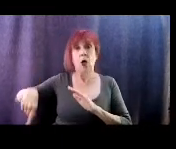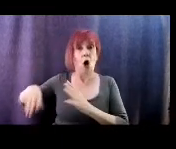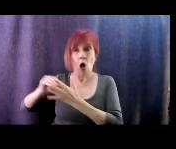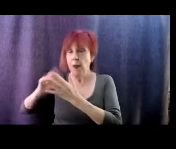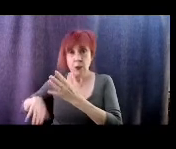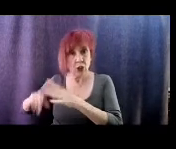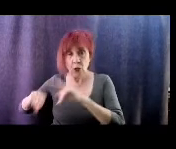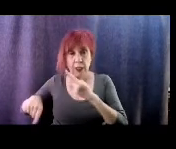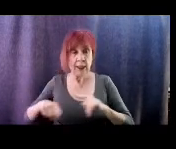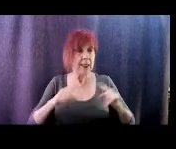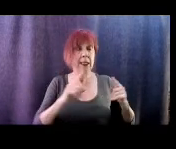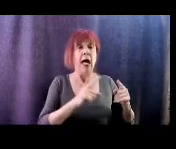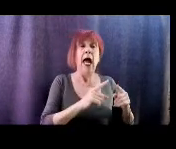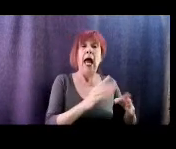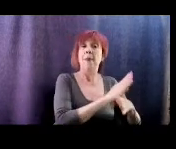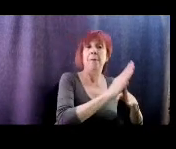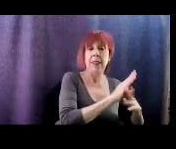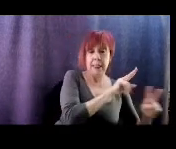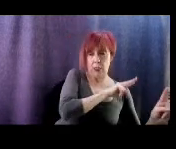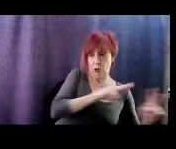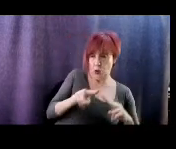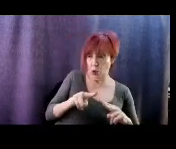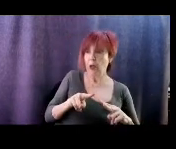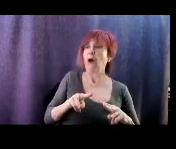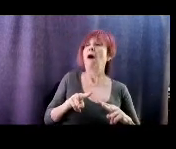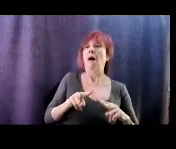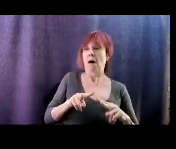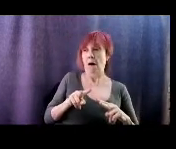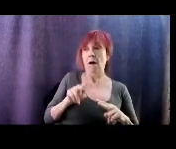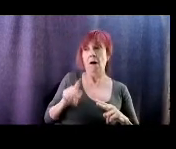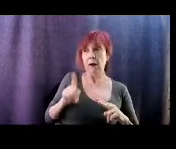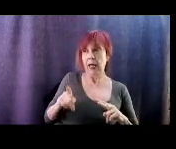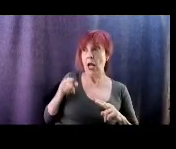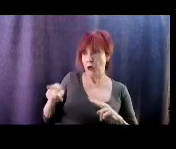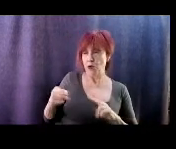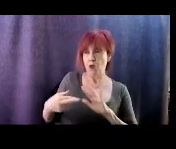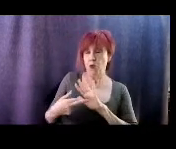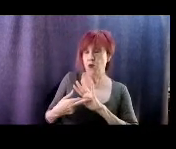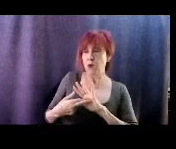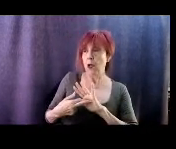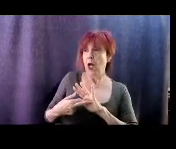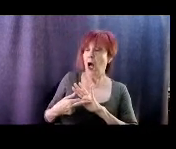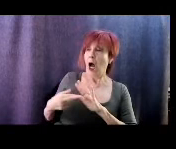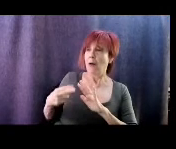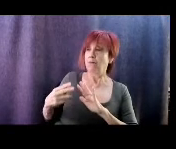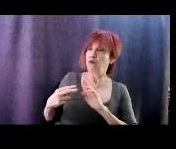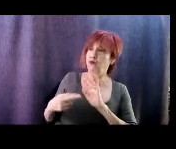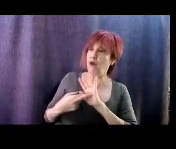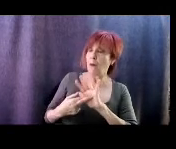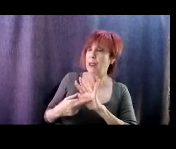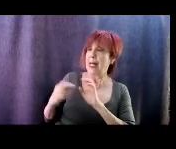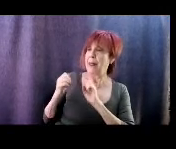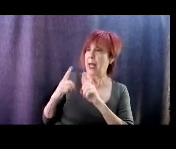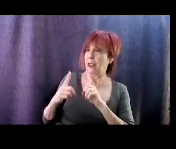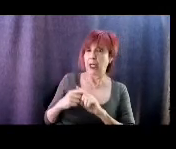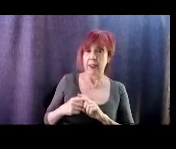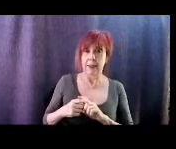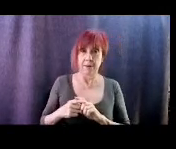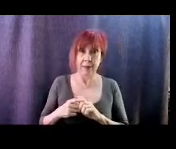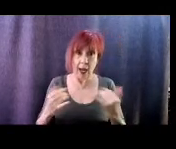different businesses see as being the educators in their county. The first and primary thing that you have to consider is